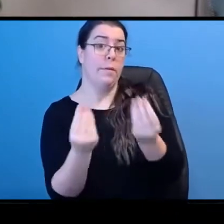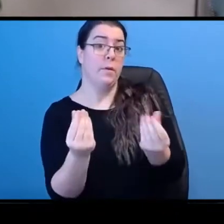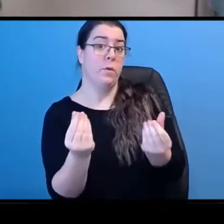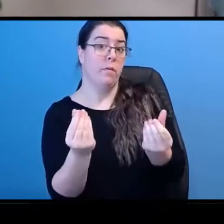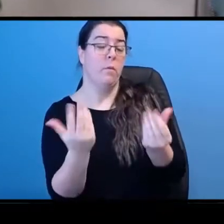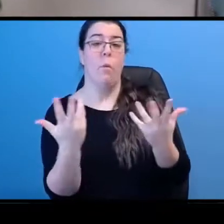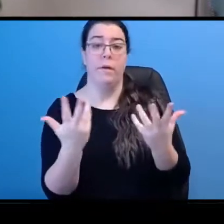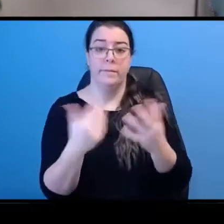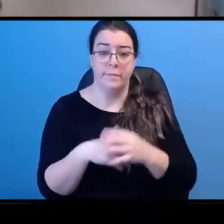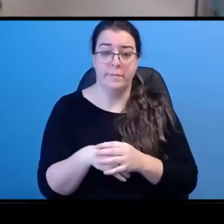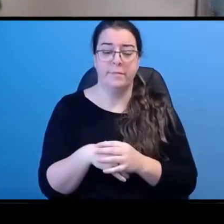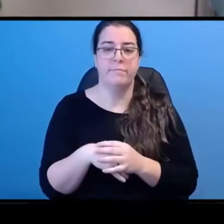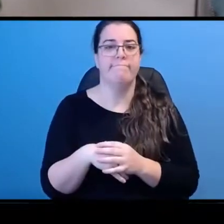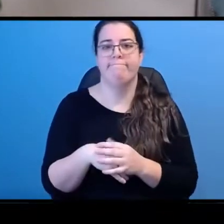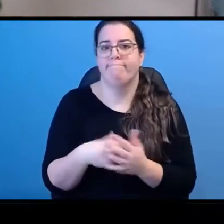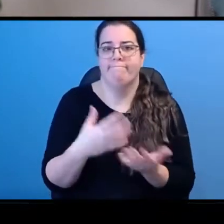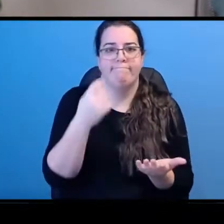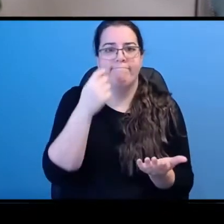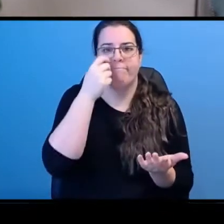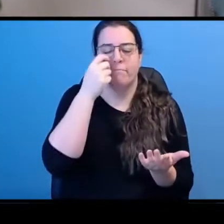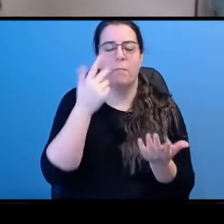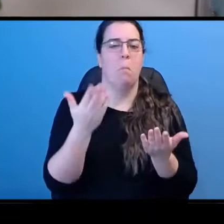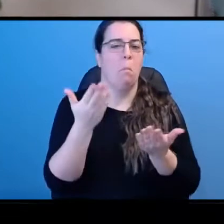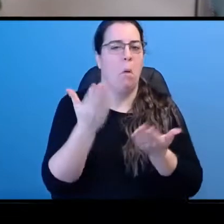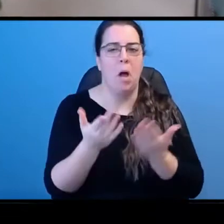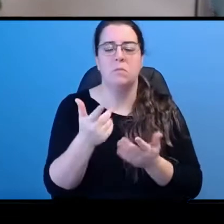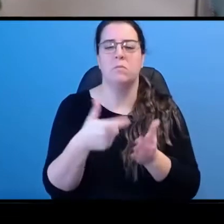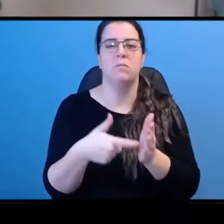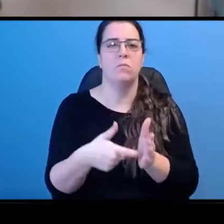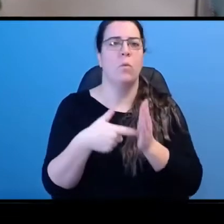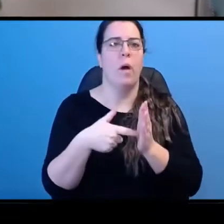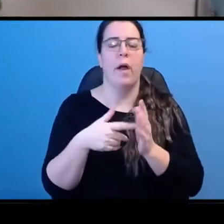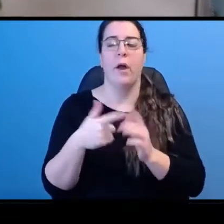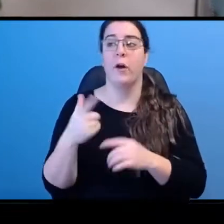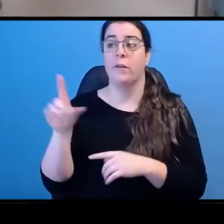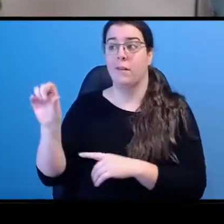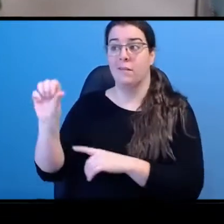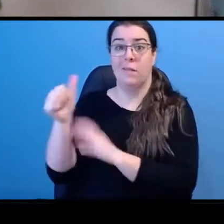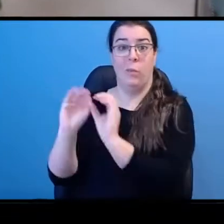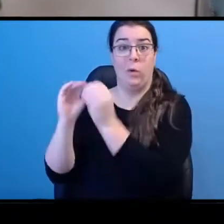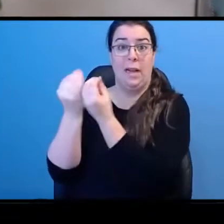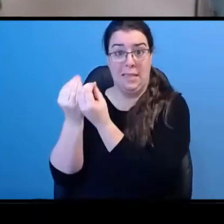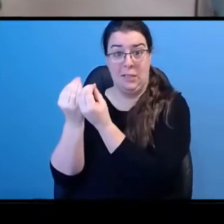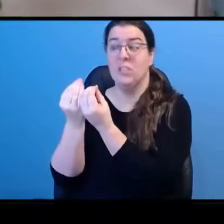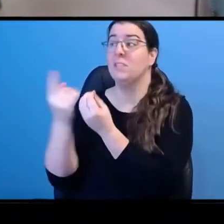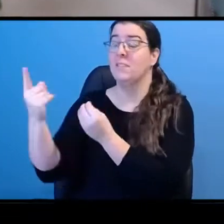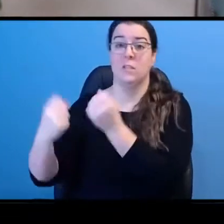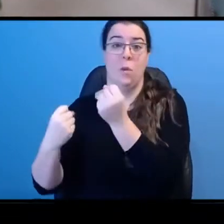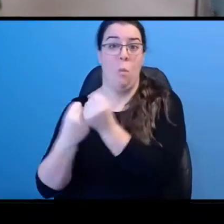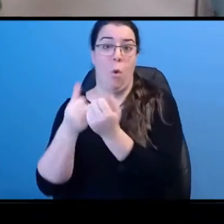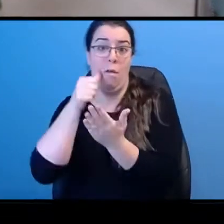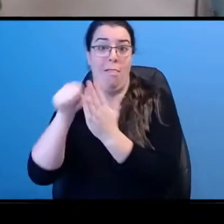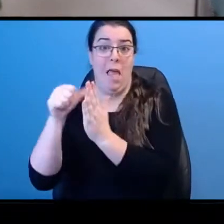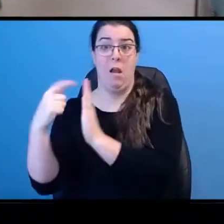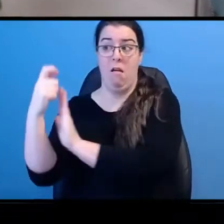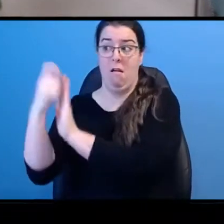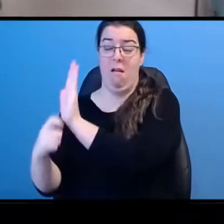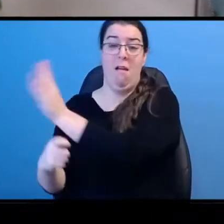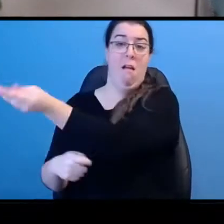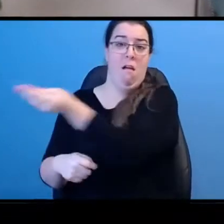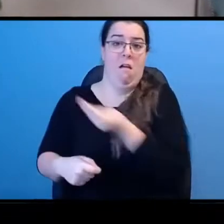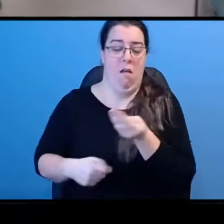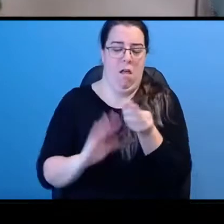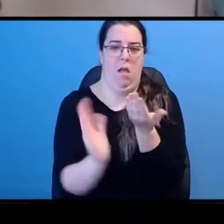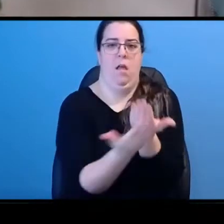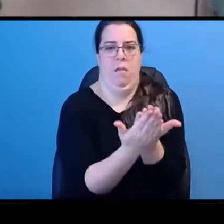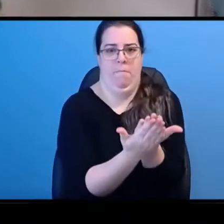something like a support letter from another organization, and you don't want to leave that to the last minute, because you want to make